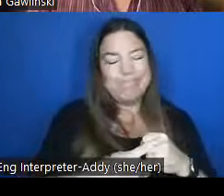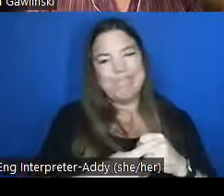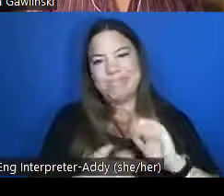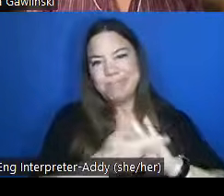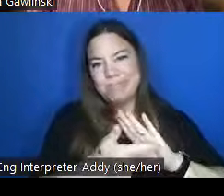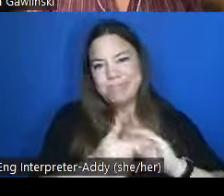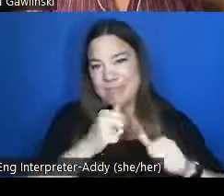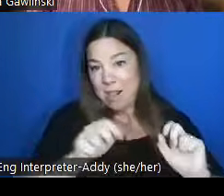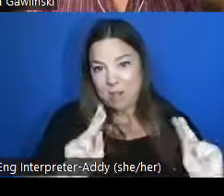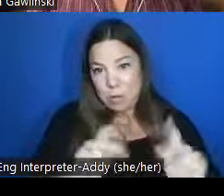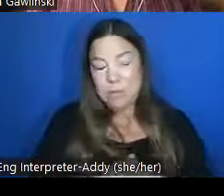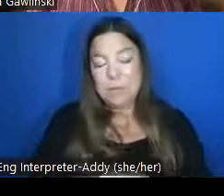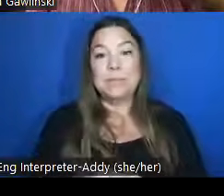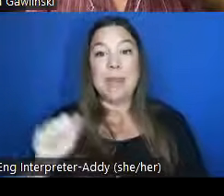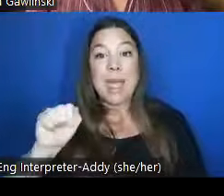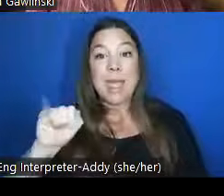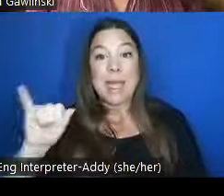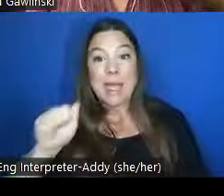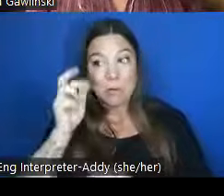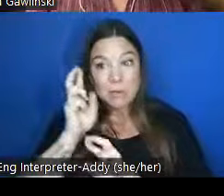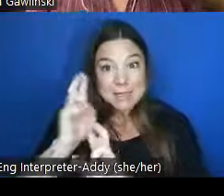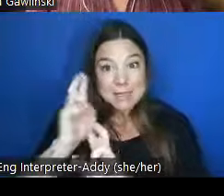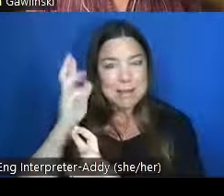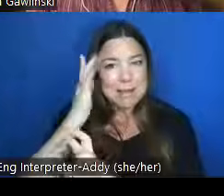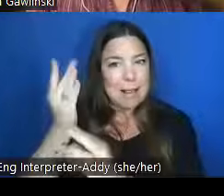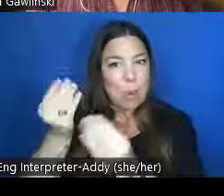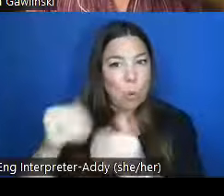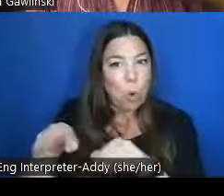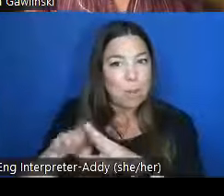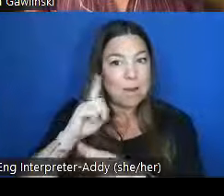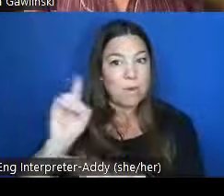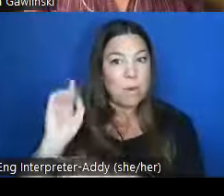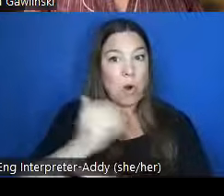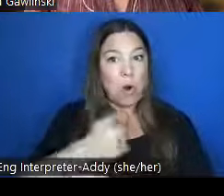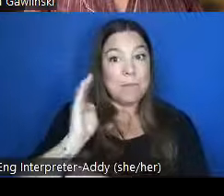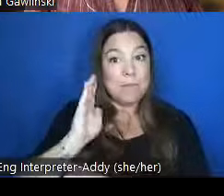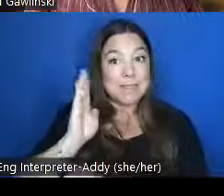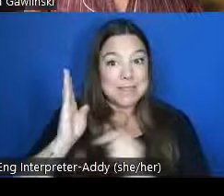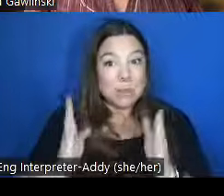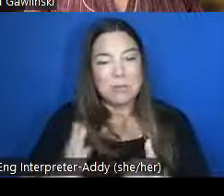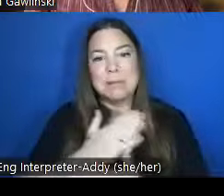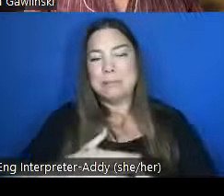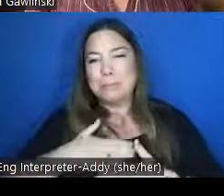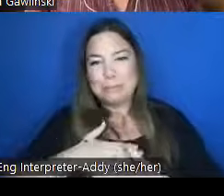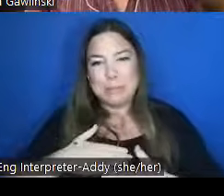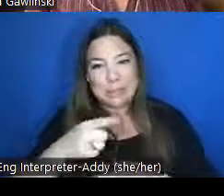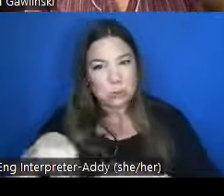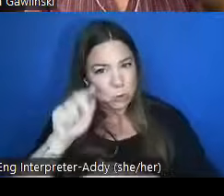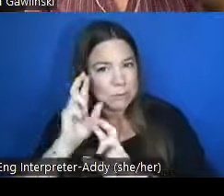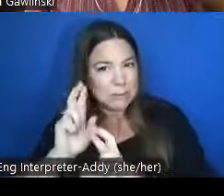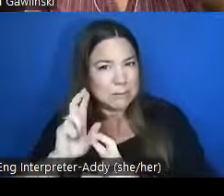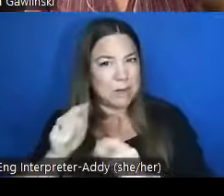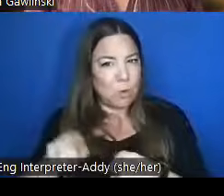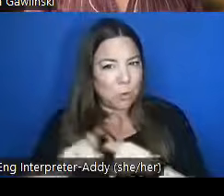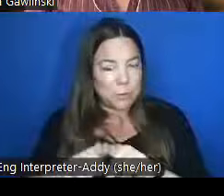prohibited. The AIA respects the intellectual property of its presenters and asks that viewers do the same. Thank